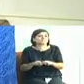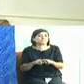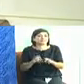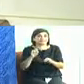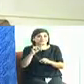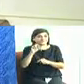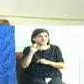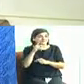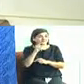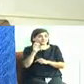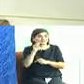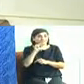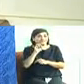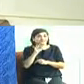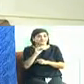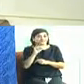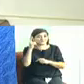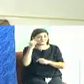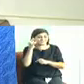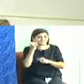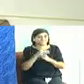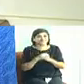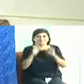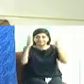There you go, in Soccer Dallas.